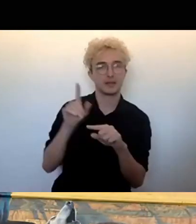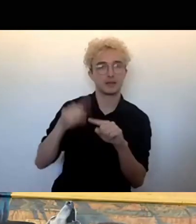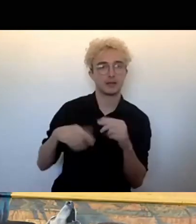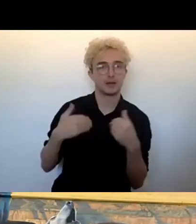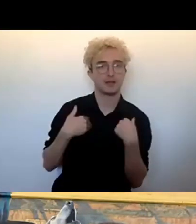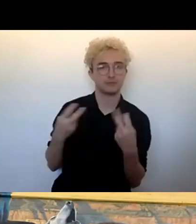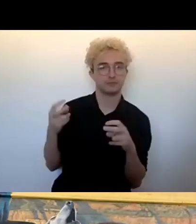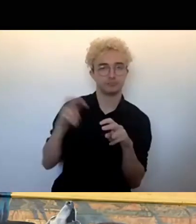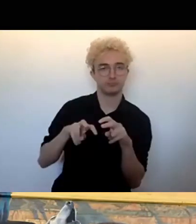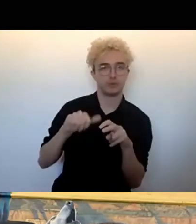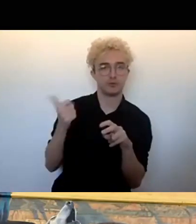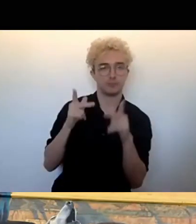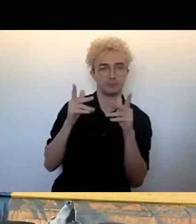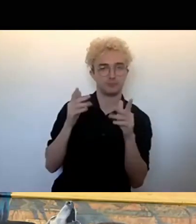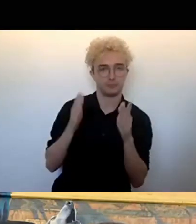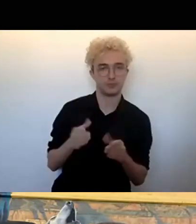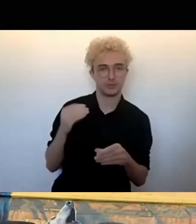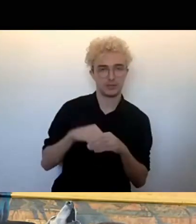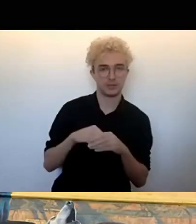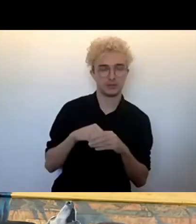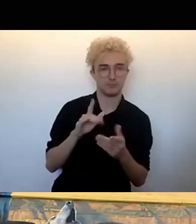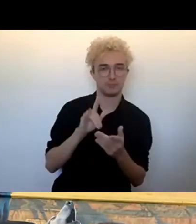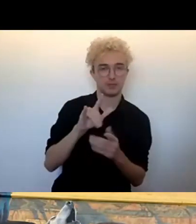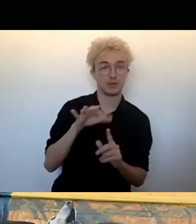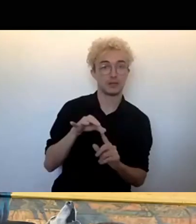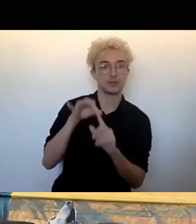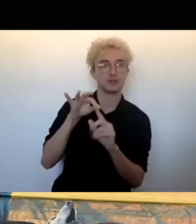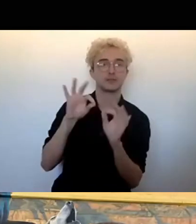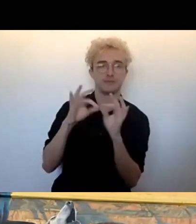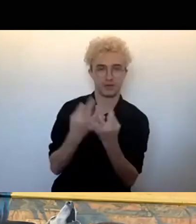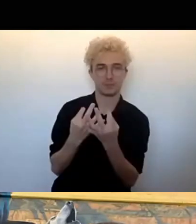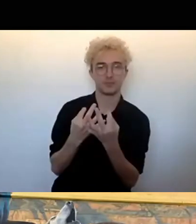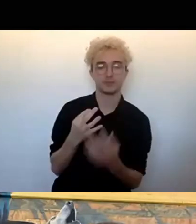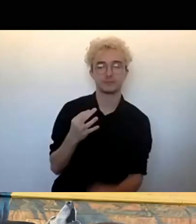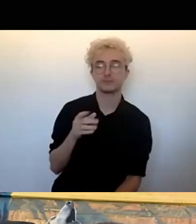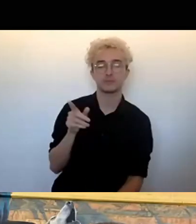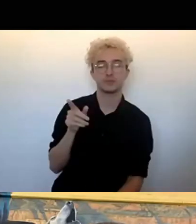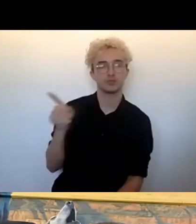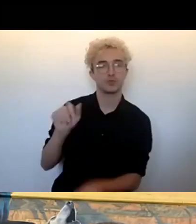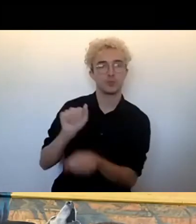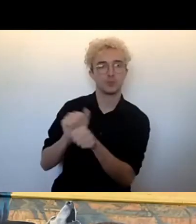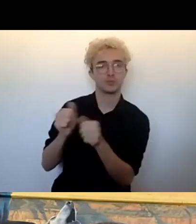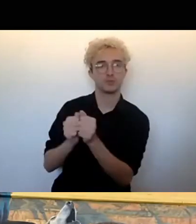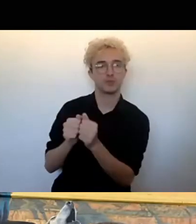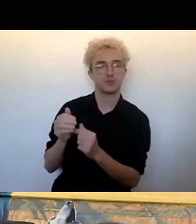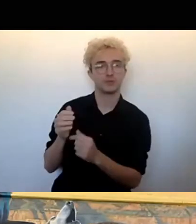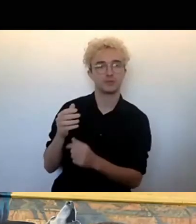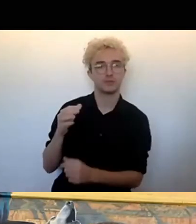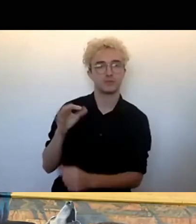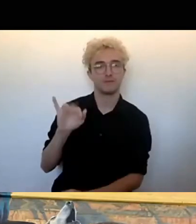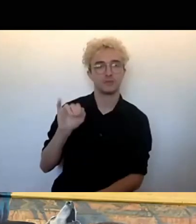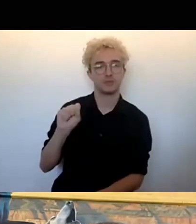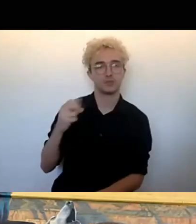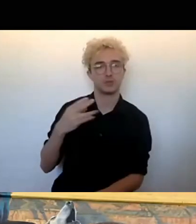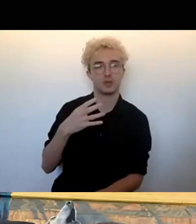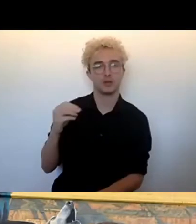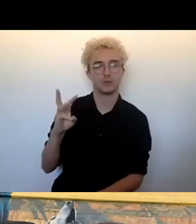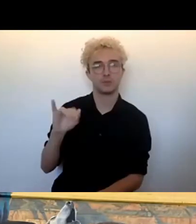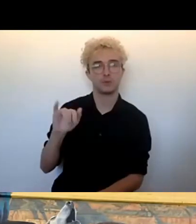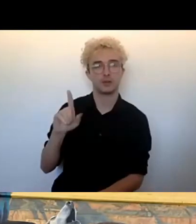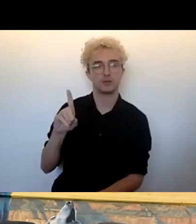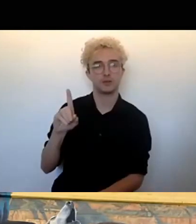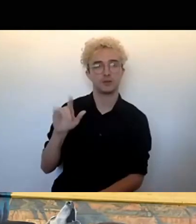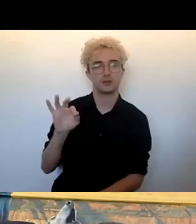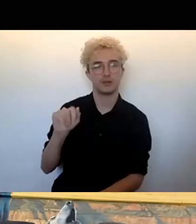And she's with the Fish and Wildlife Service, but this wasn't an official thing, but she had a ball doing it, and I